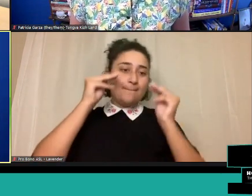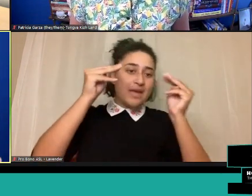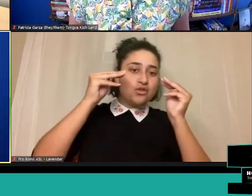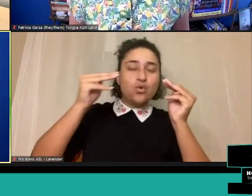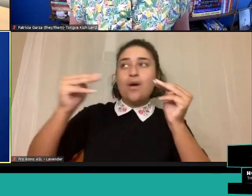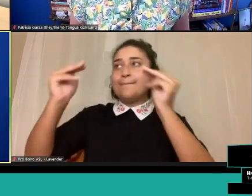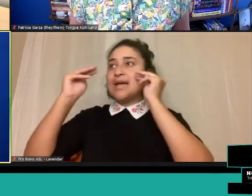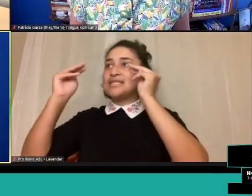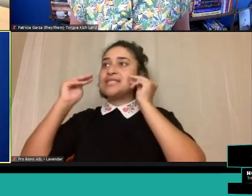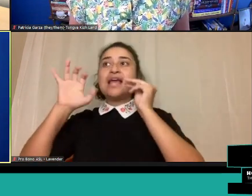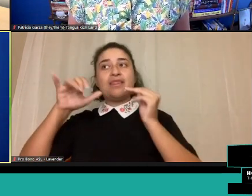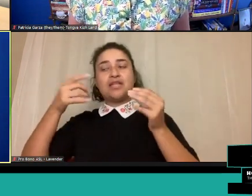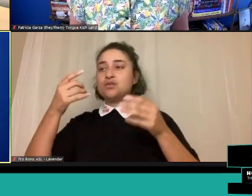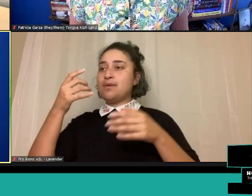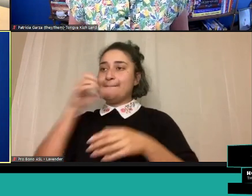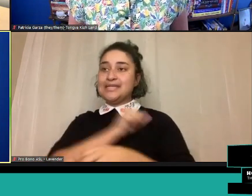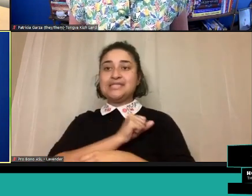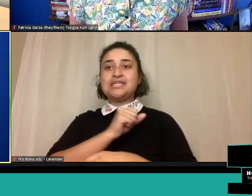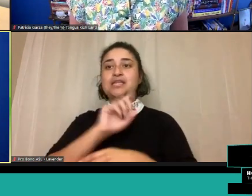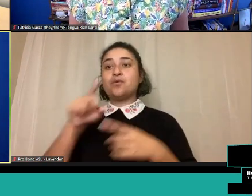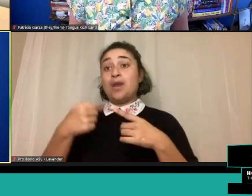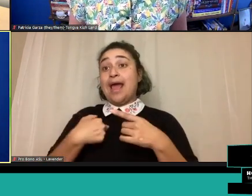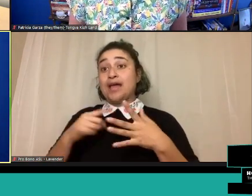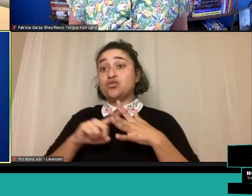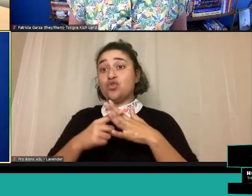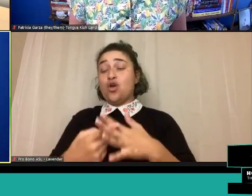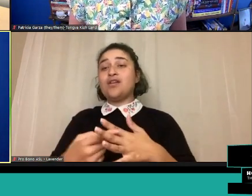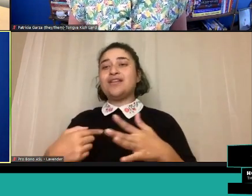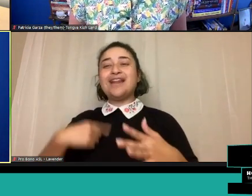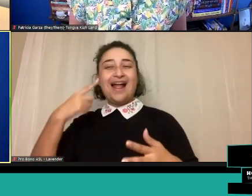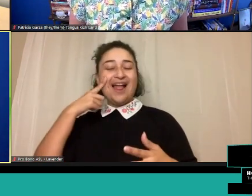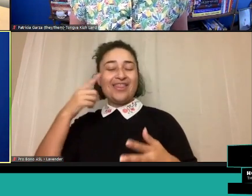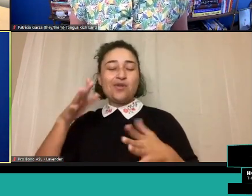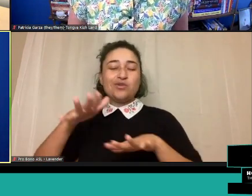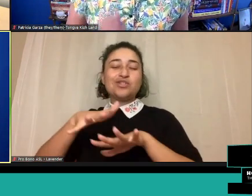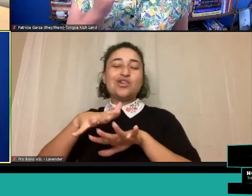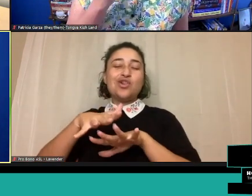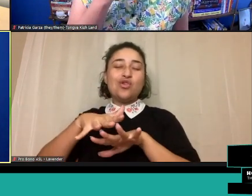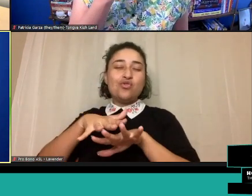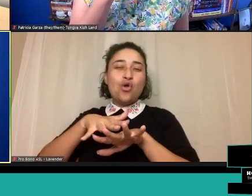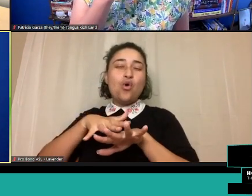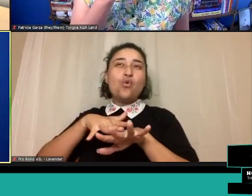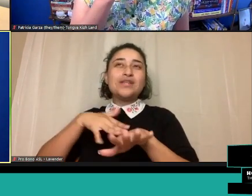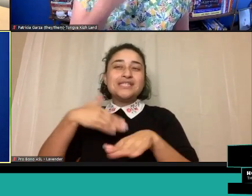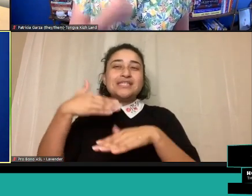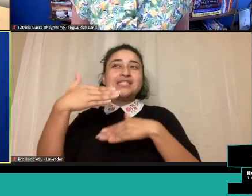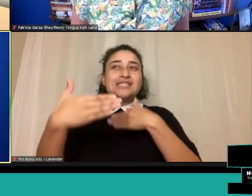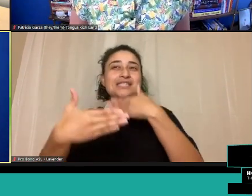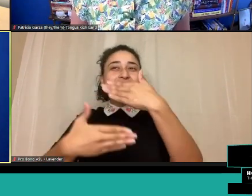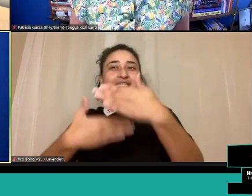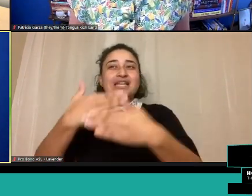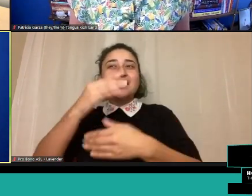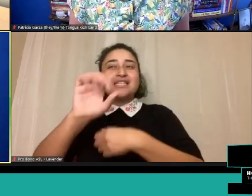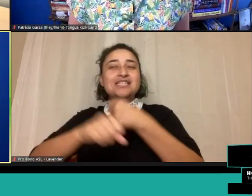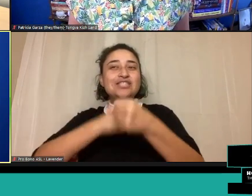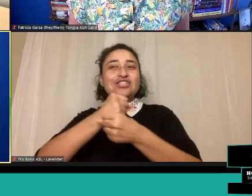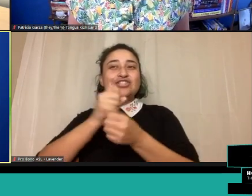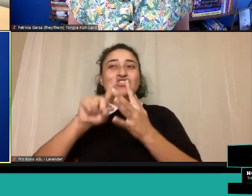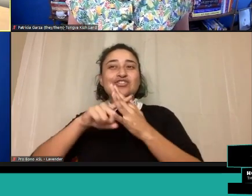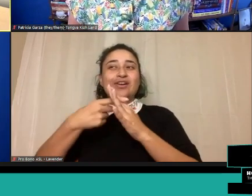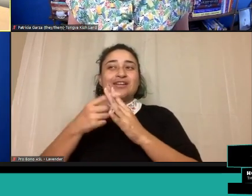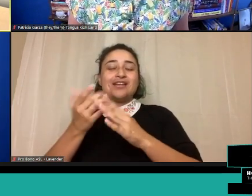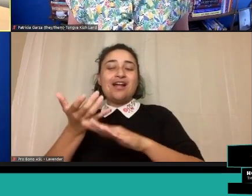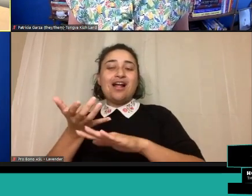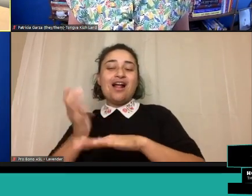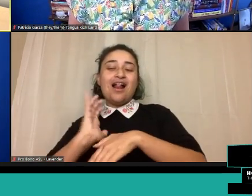has been missing, at least when I started out. And I think that we're slowly each year starting to build that.